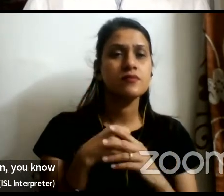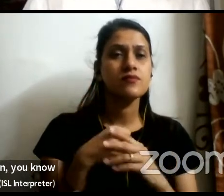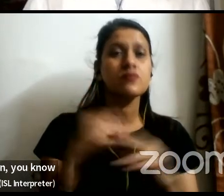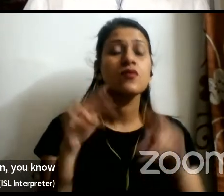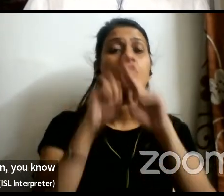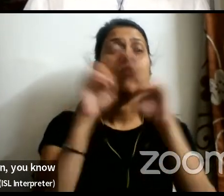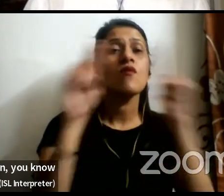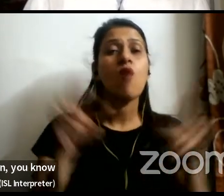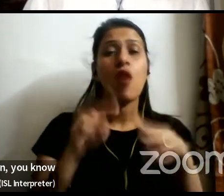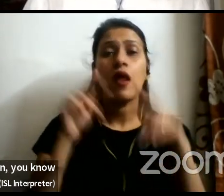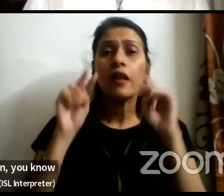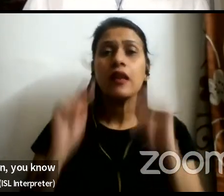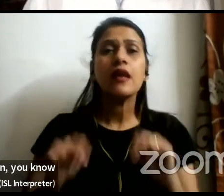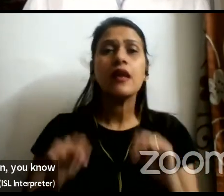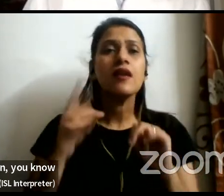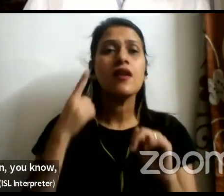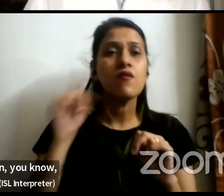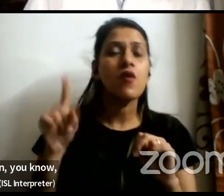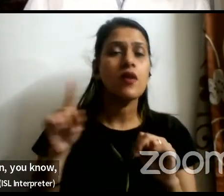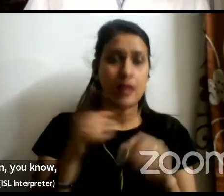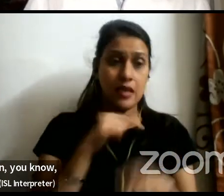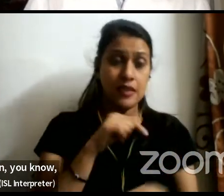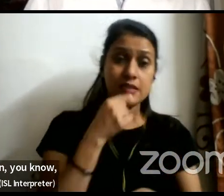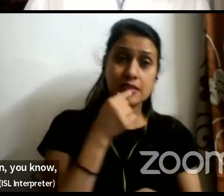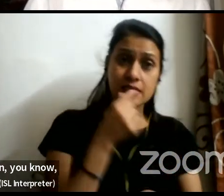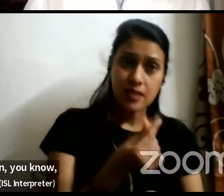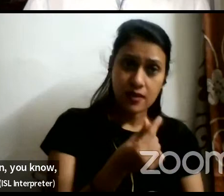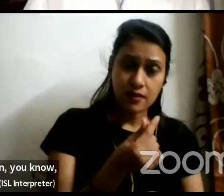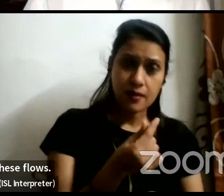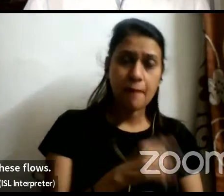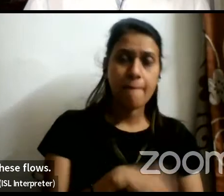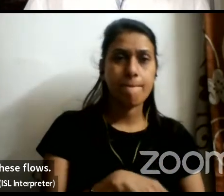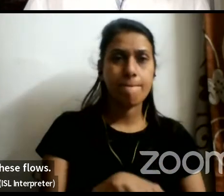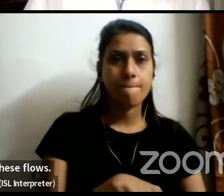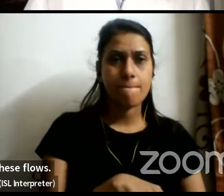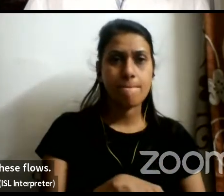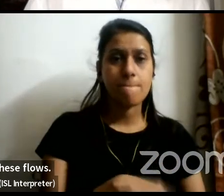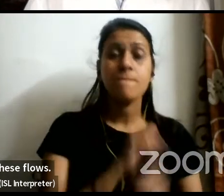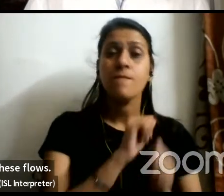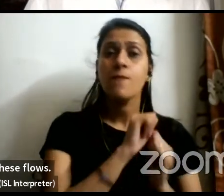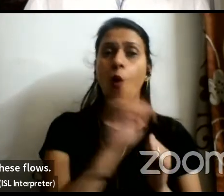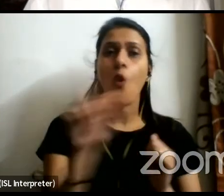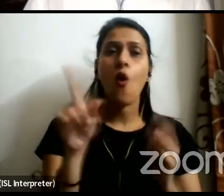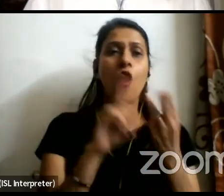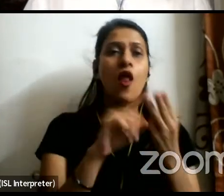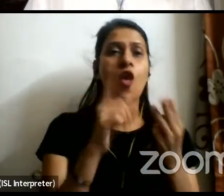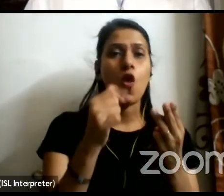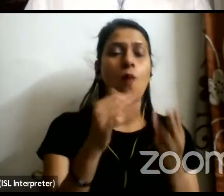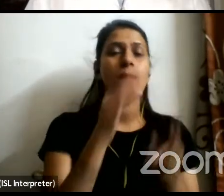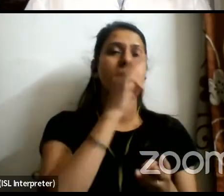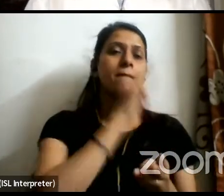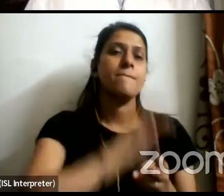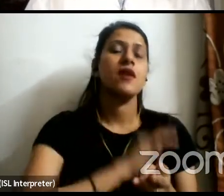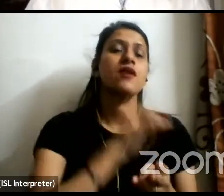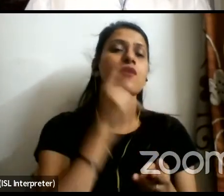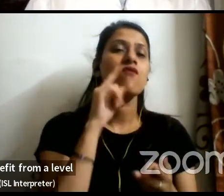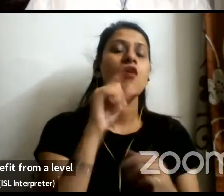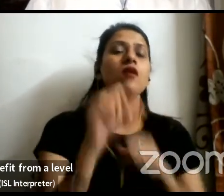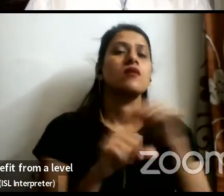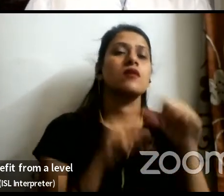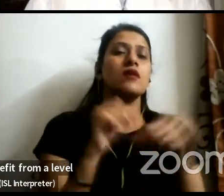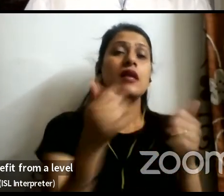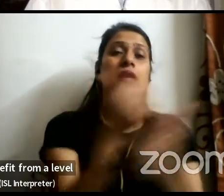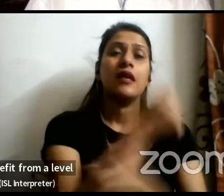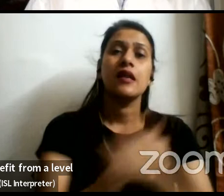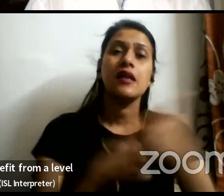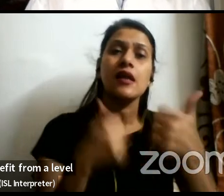requirement that we must have these laws. Having said that, all economies can benefit from a level playing field. So a competition